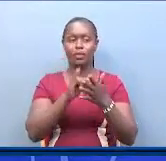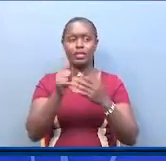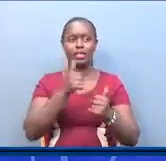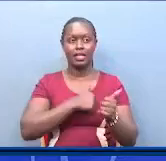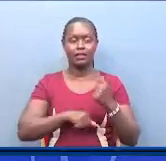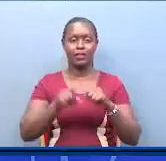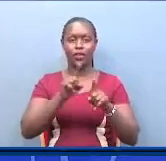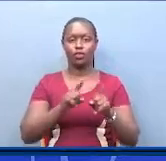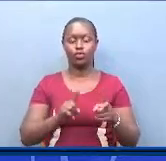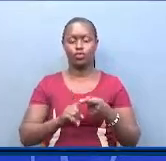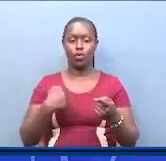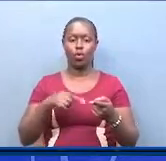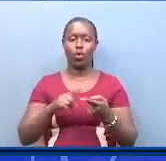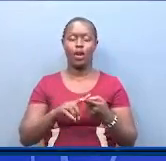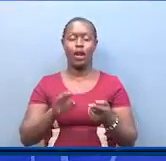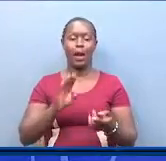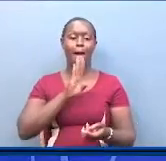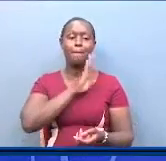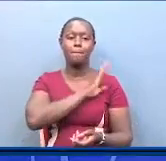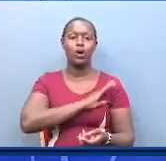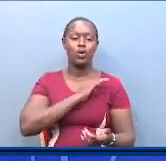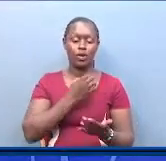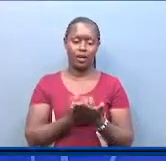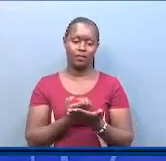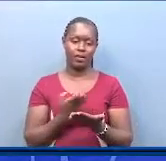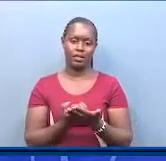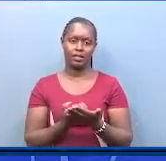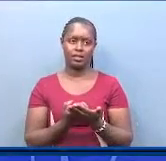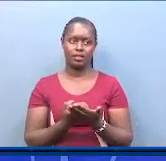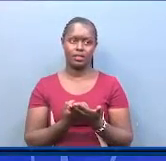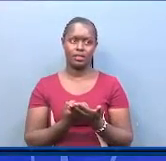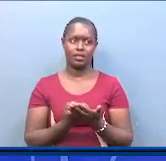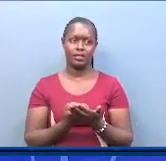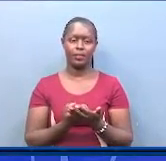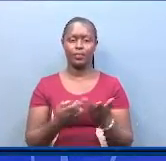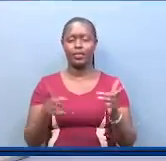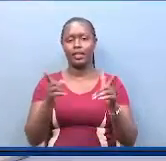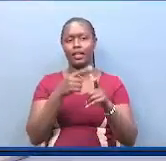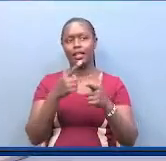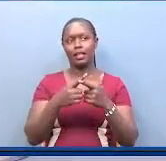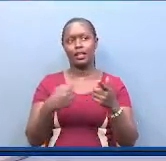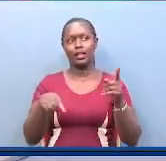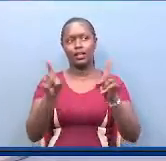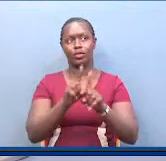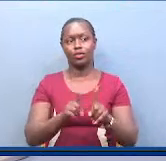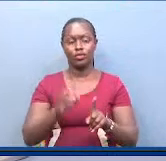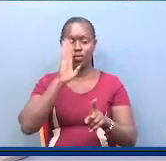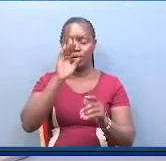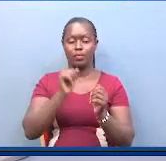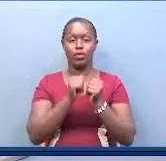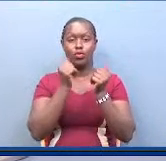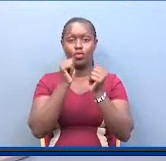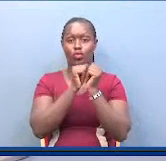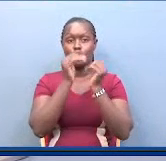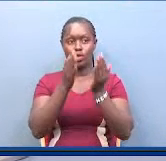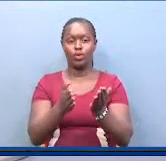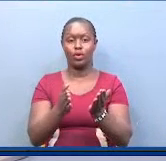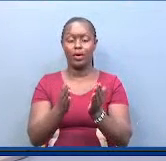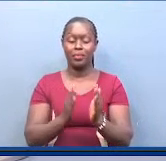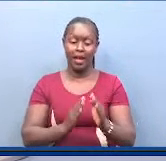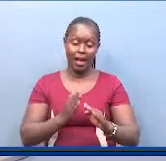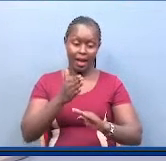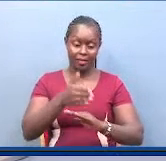on moral evidence. Dennis, nothing to do with merchantship at the end of the day. Dennis, and let me tell you again, I will be with you here post